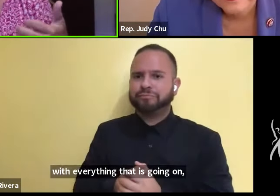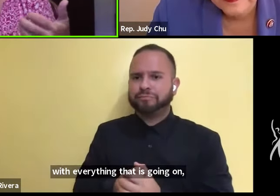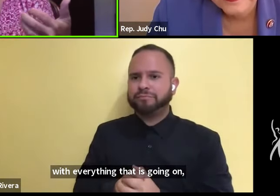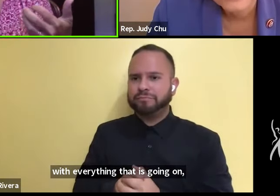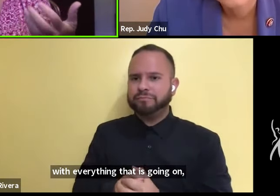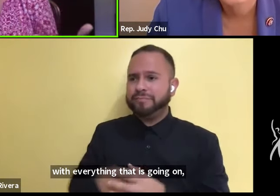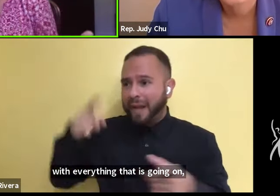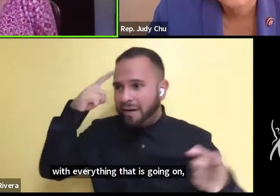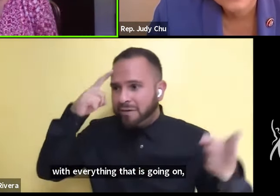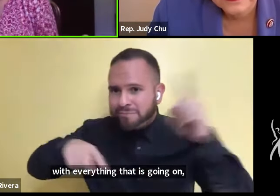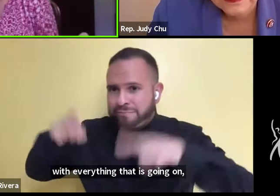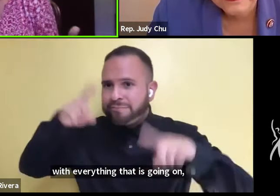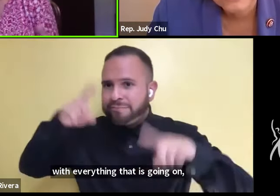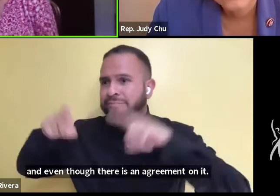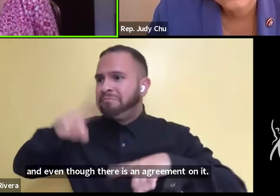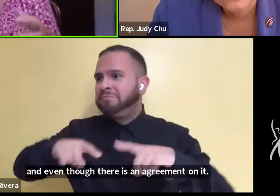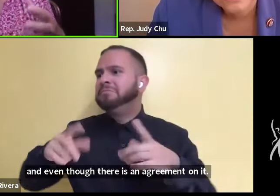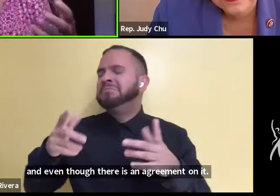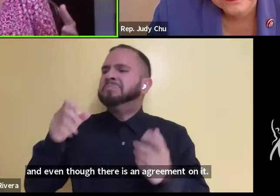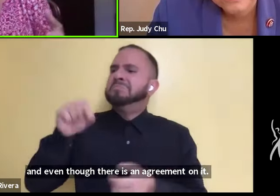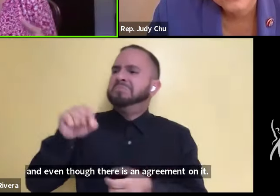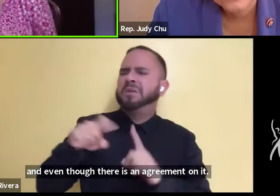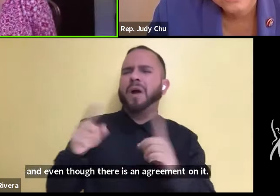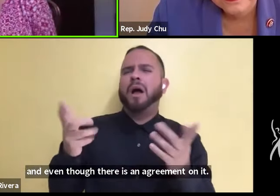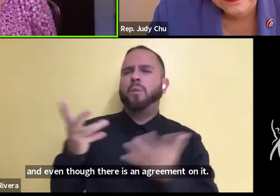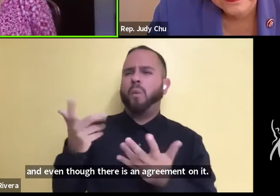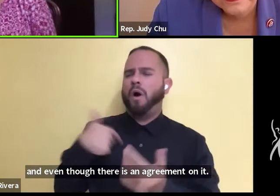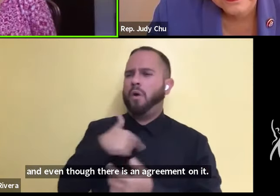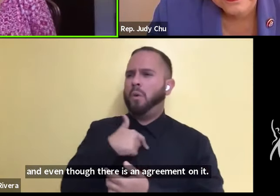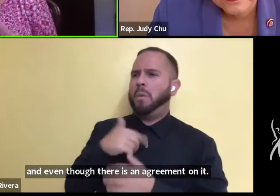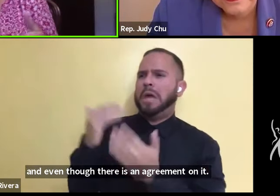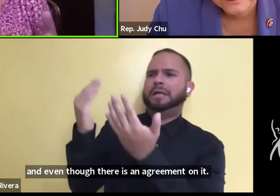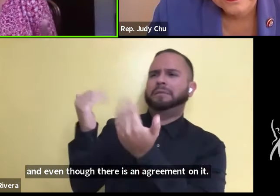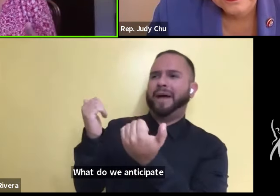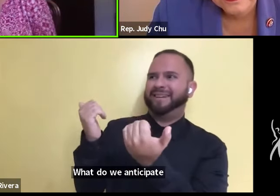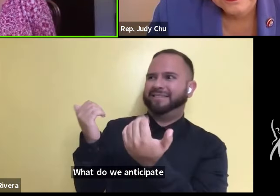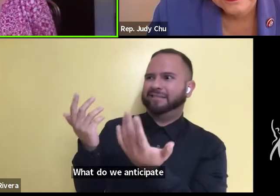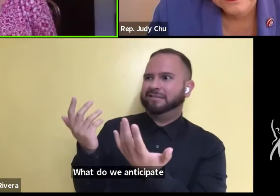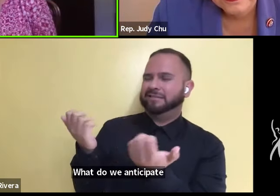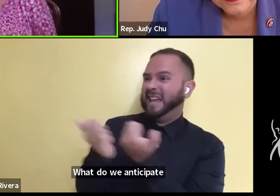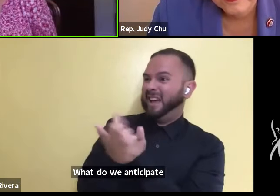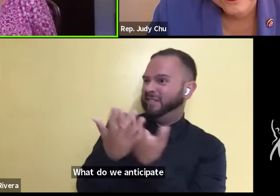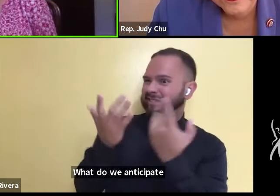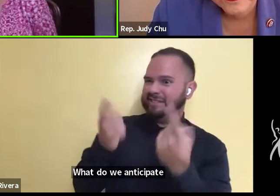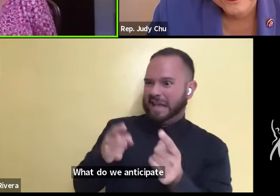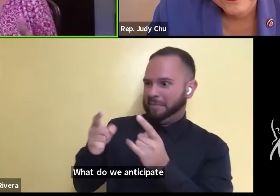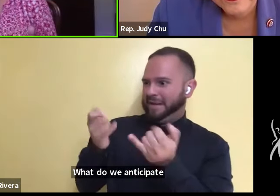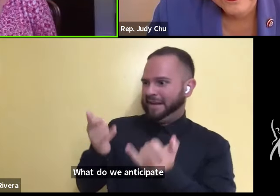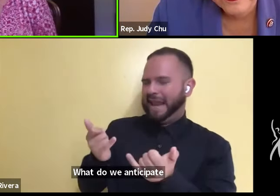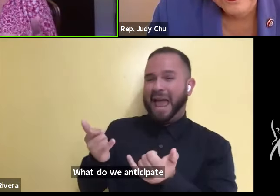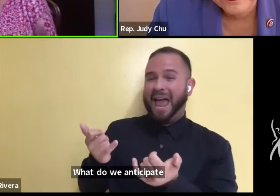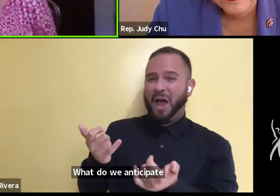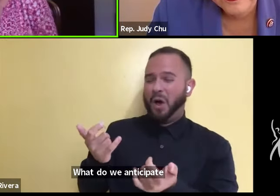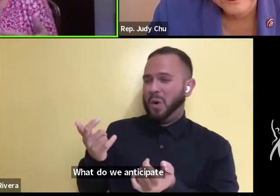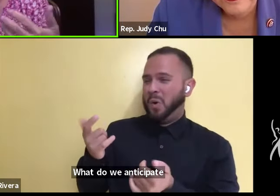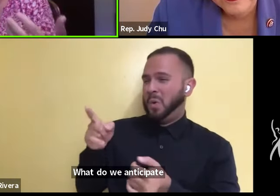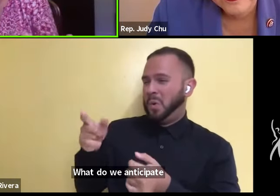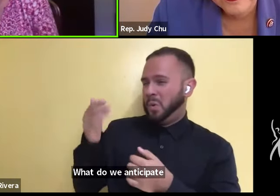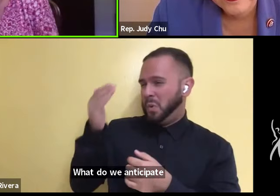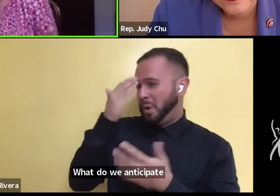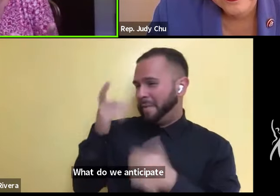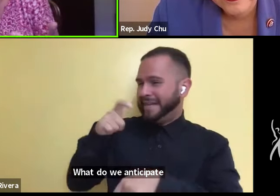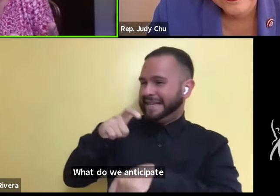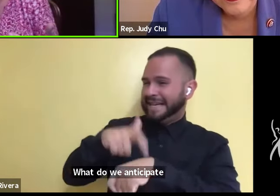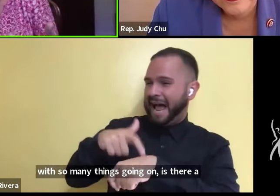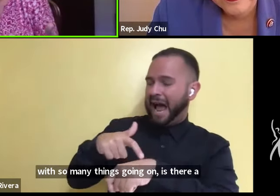what do we anticipate with so many things going on? Is there a time frame in which we can see this maybe being approached, and how can we help to